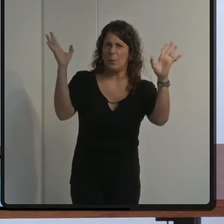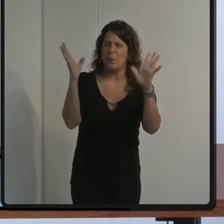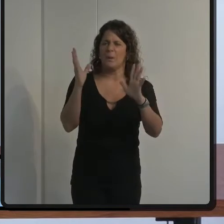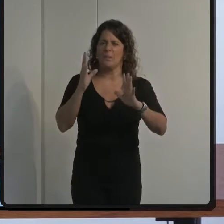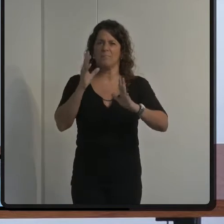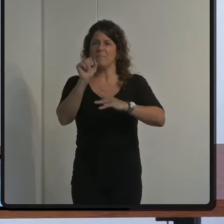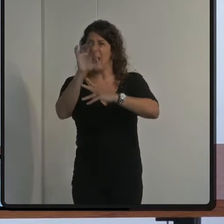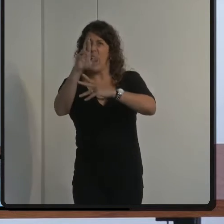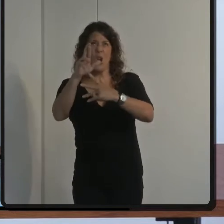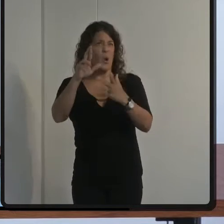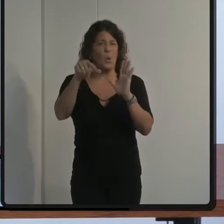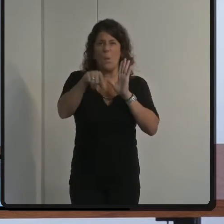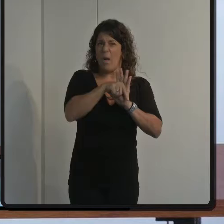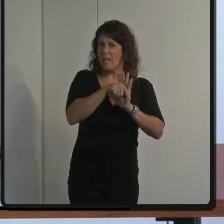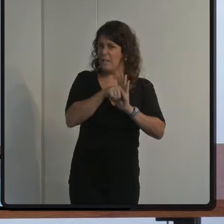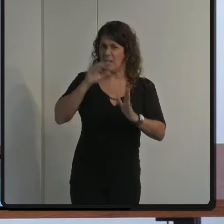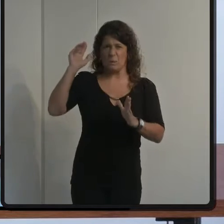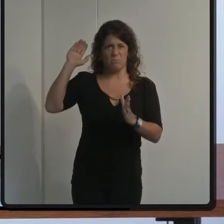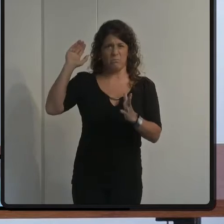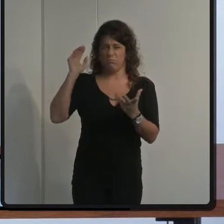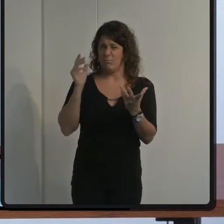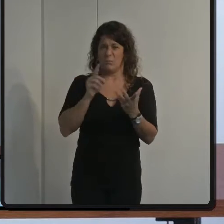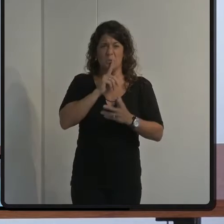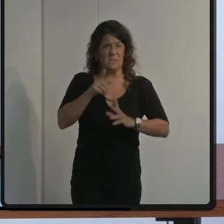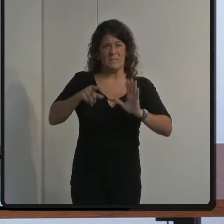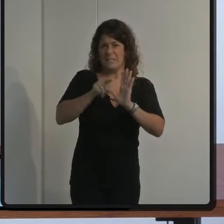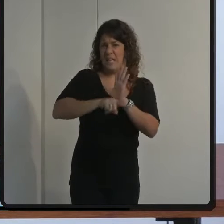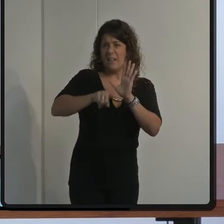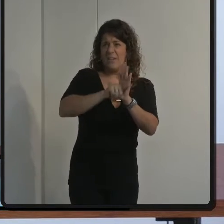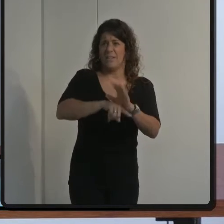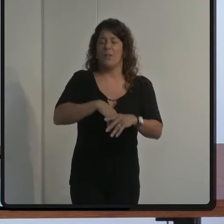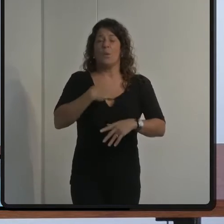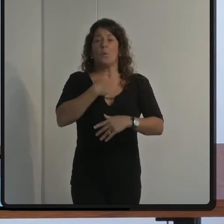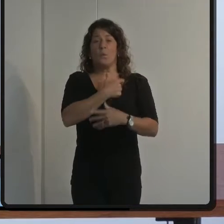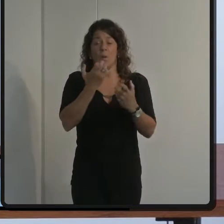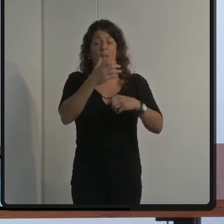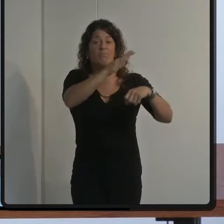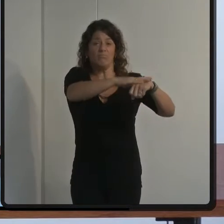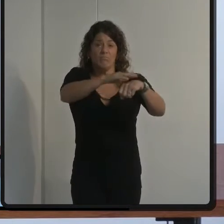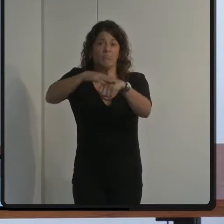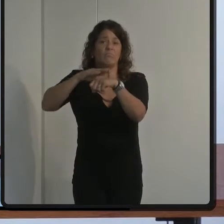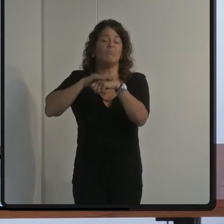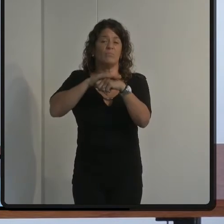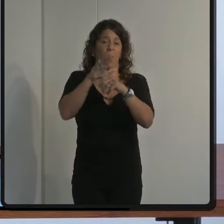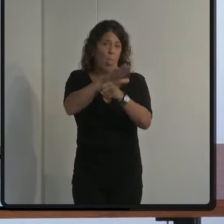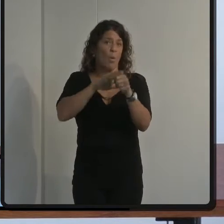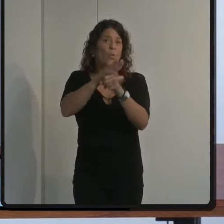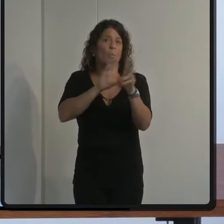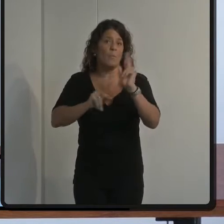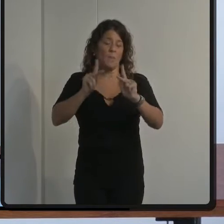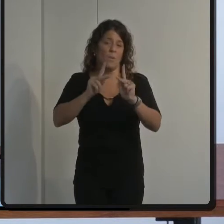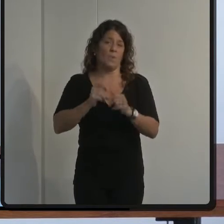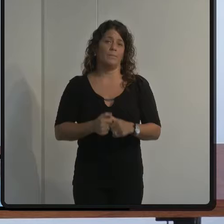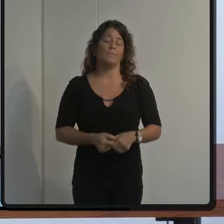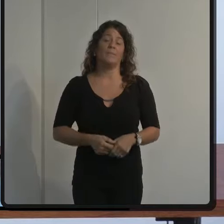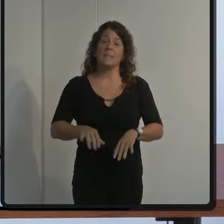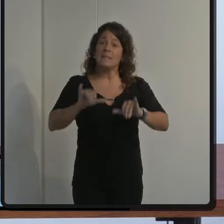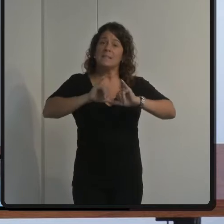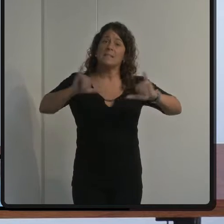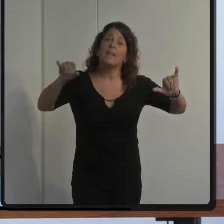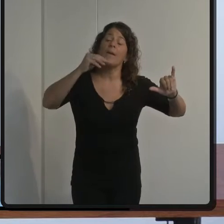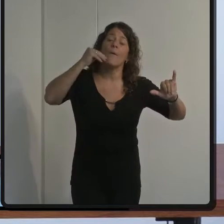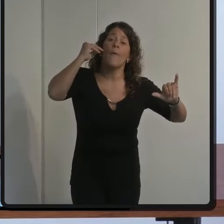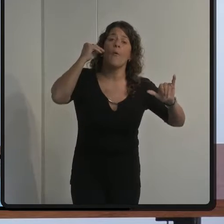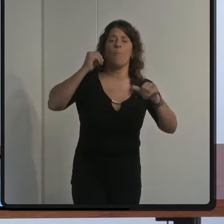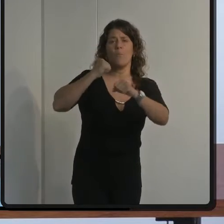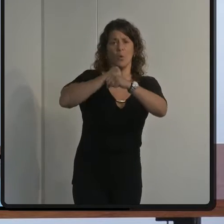potentially worsening air quality this weekend require us to caution local residents. Please stay home as much as possible. Protect your lungs